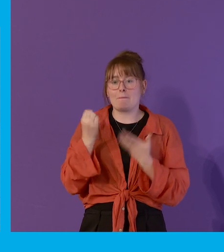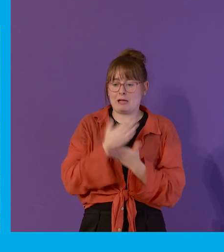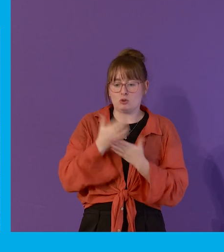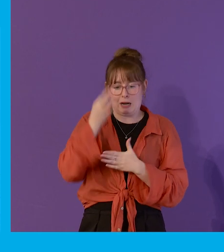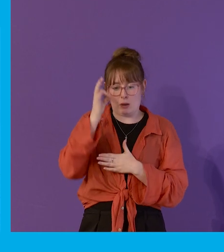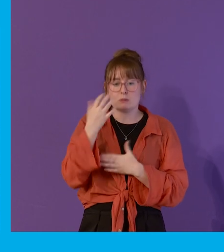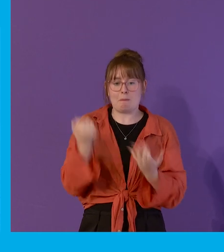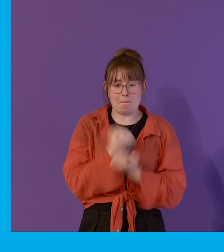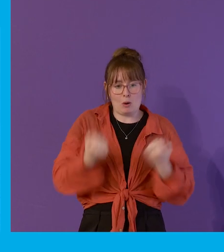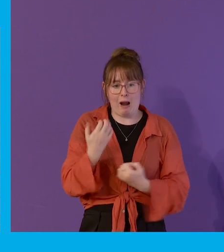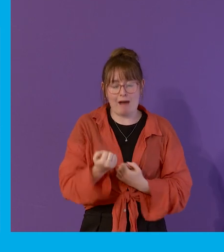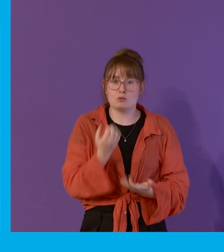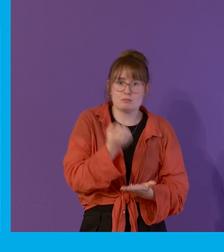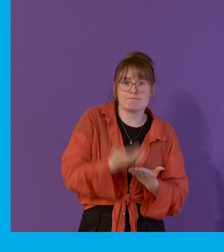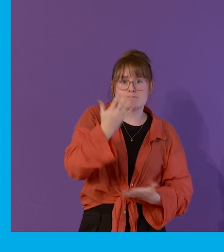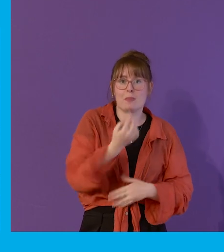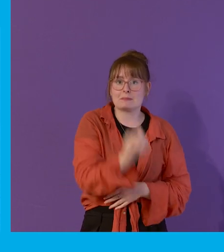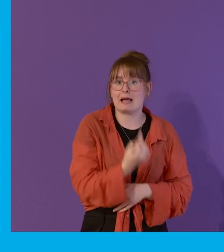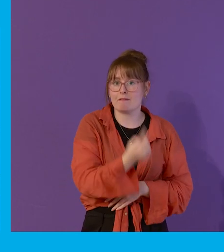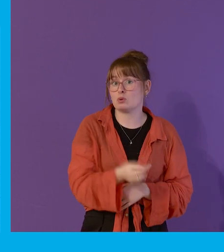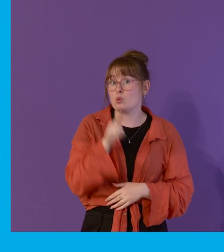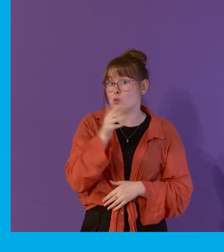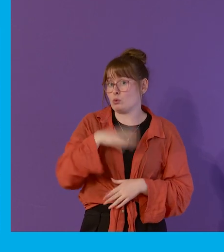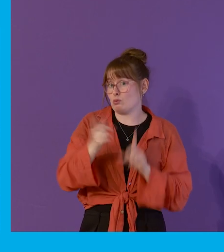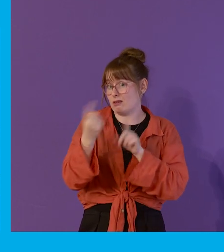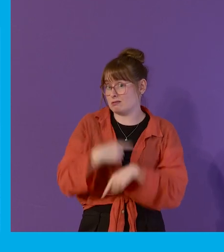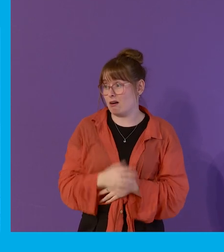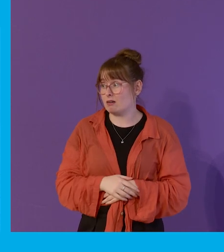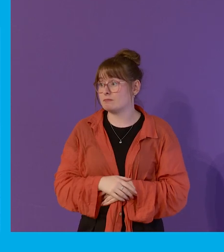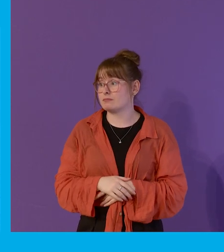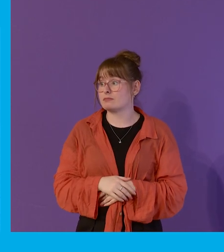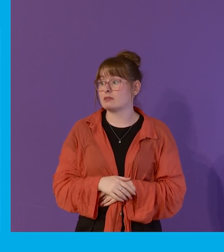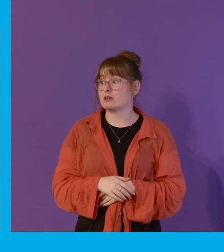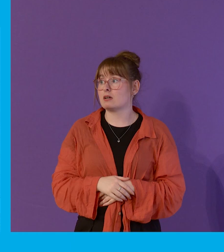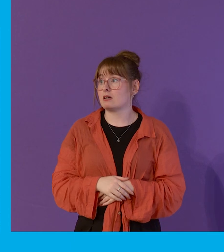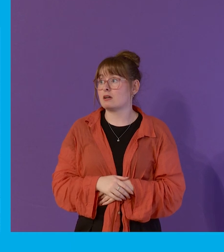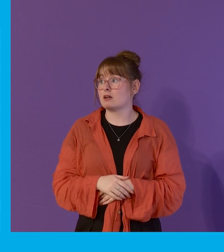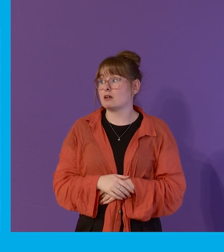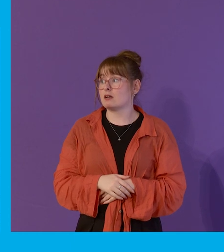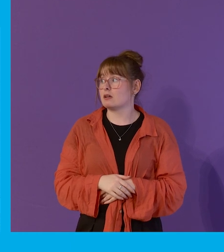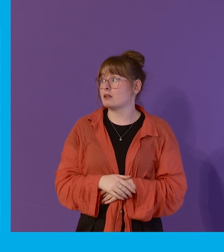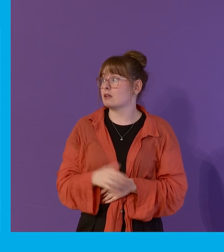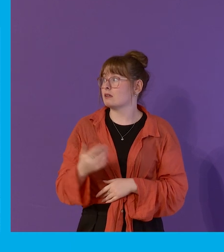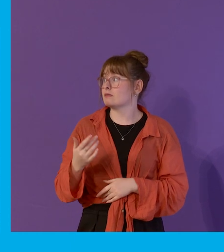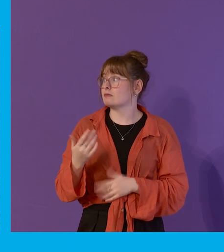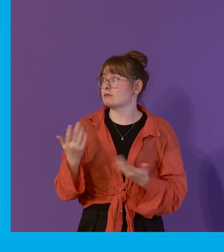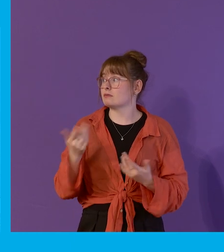to raise serious funds. So who wants to pick up? I think they're actually very connected in my mind.